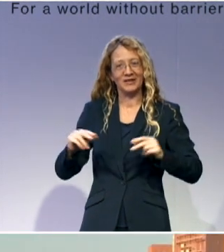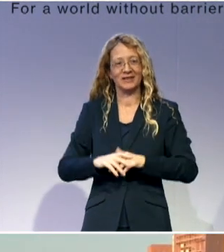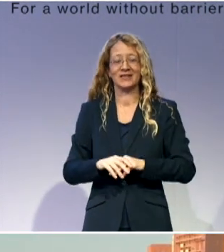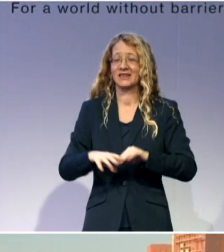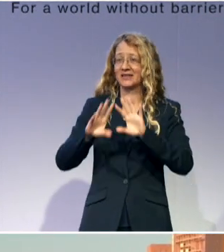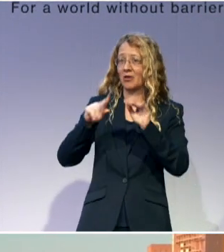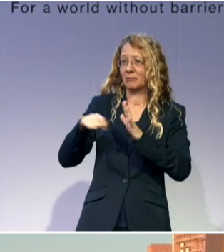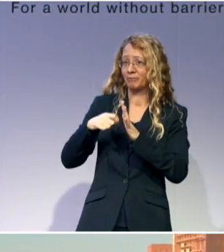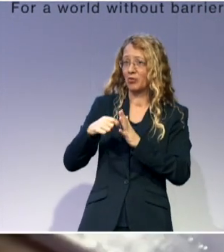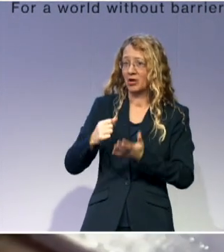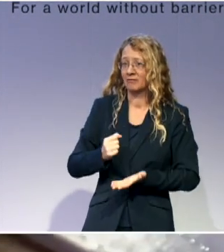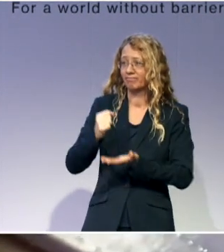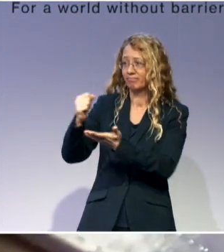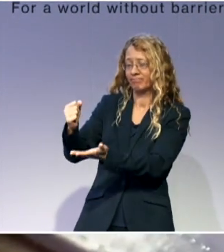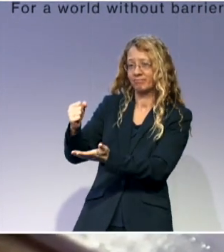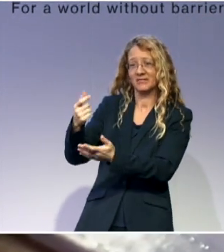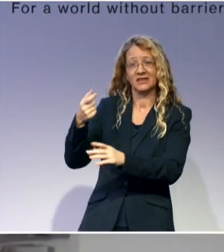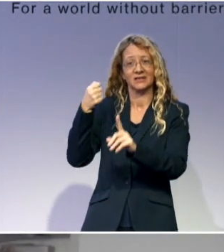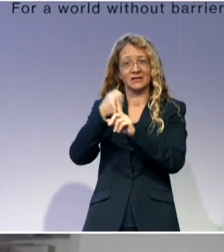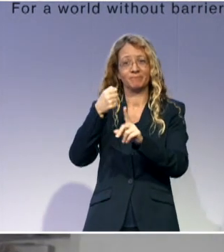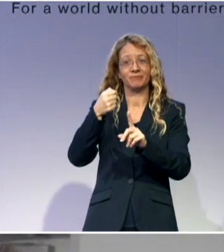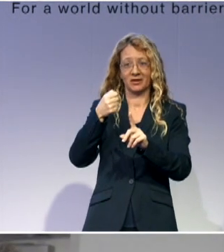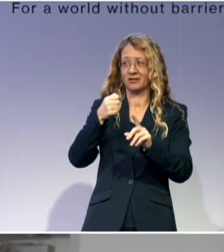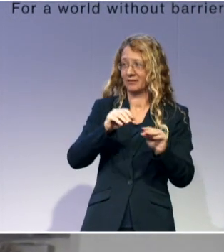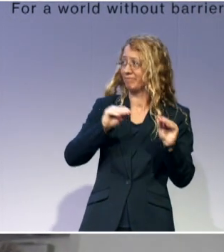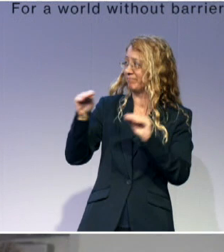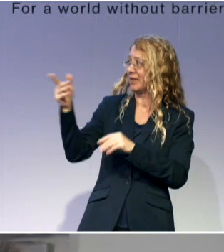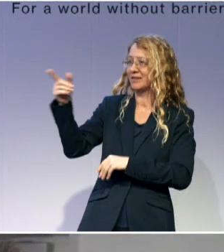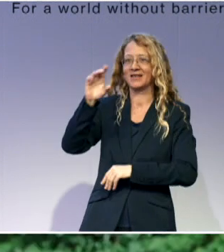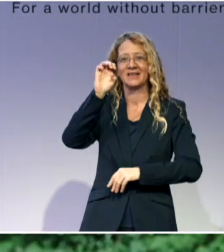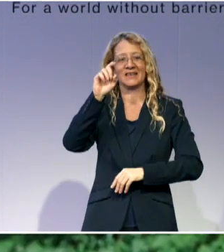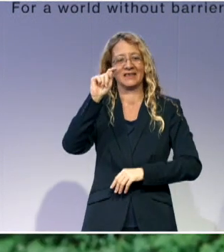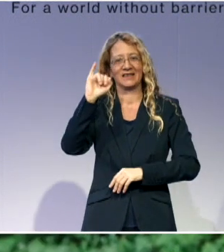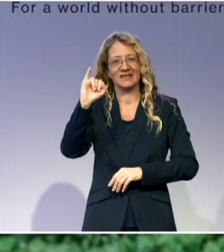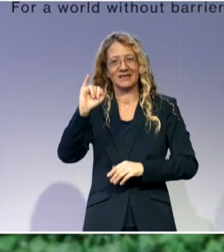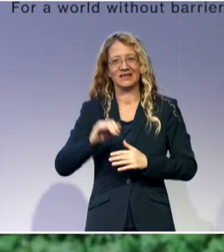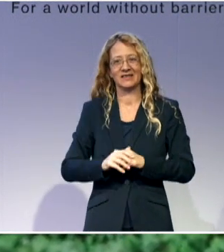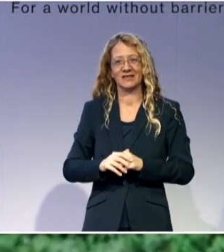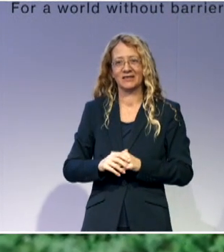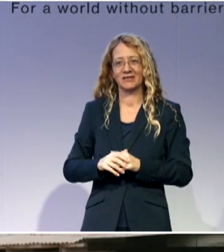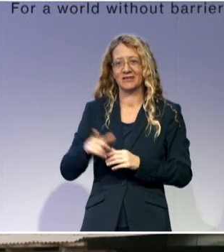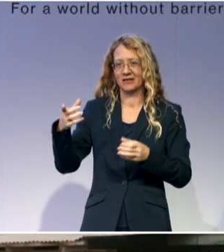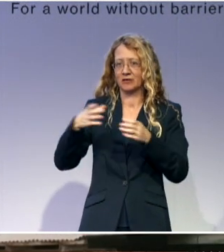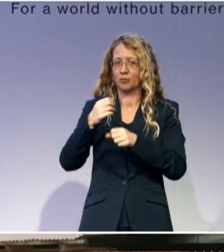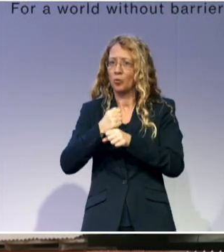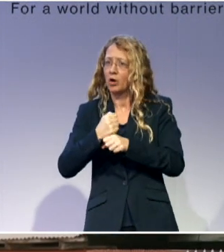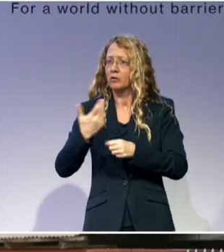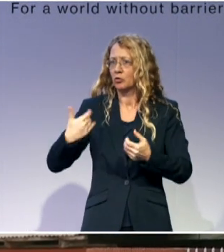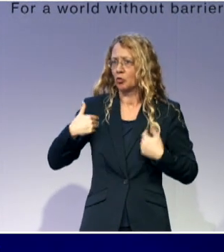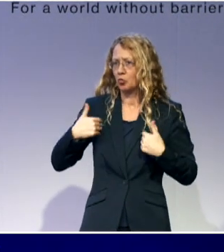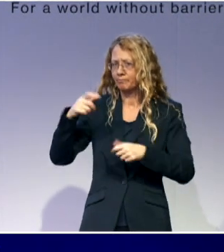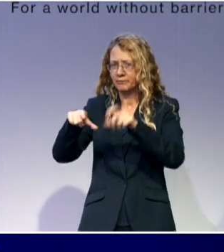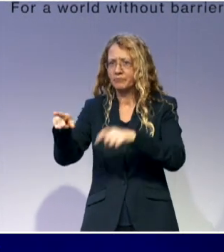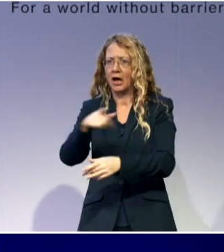is an NGO working with young people with disabilities and their families across Lebanon. It focuses on young